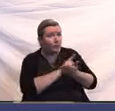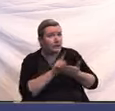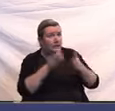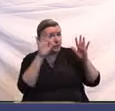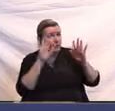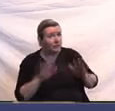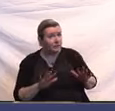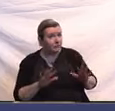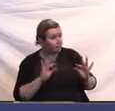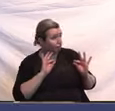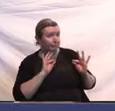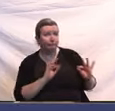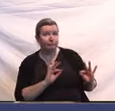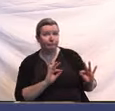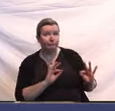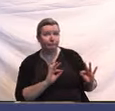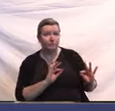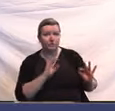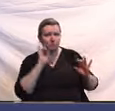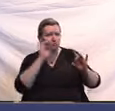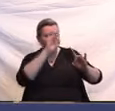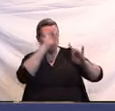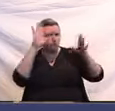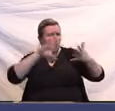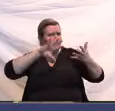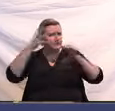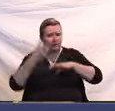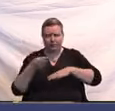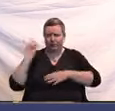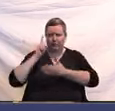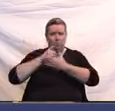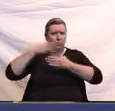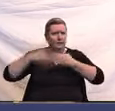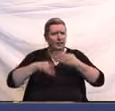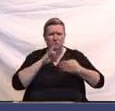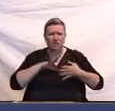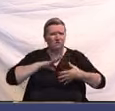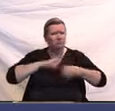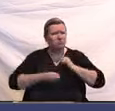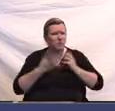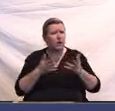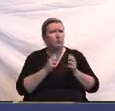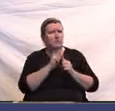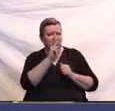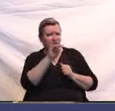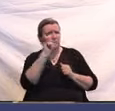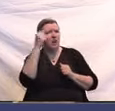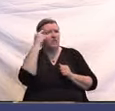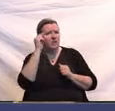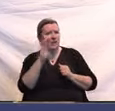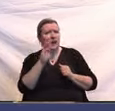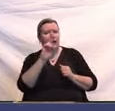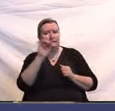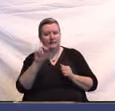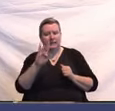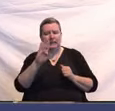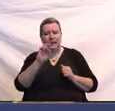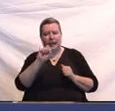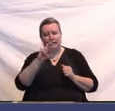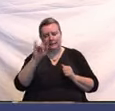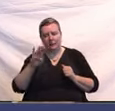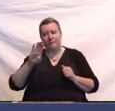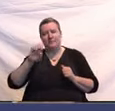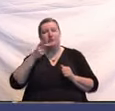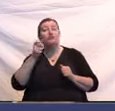tragedy of this past weekend was overwhelming. I spoke with Kentucky Governor Andy Beshear on Saturday. I've been back and forth